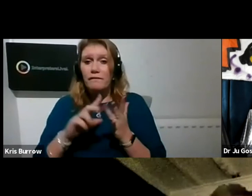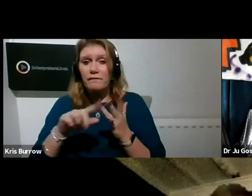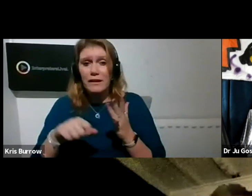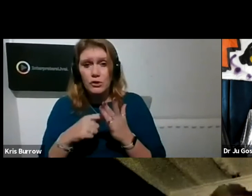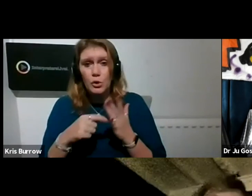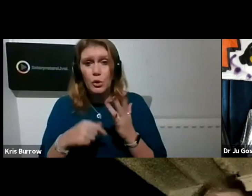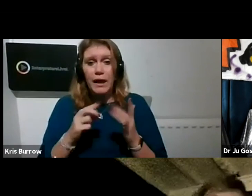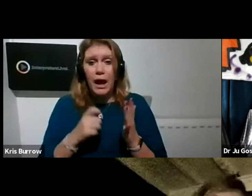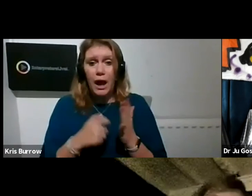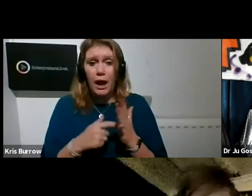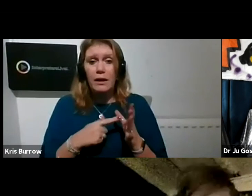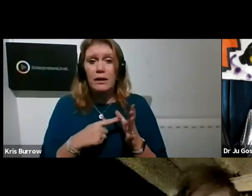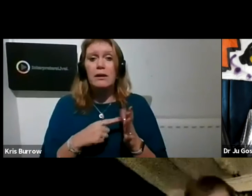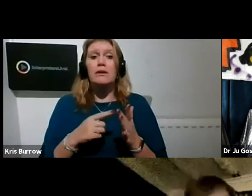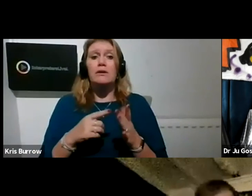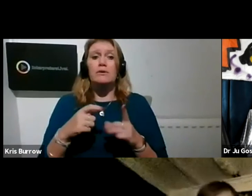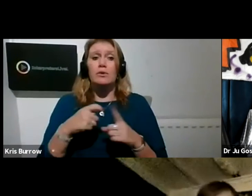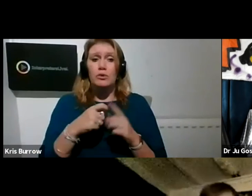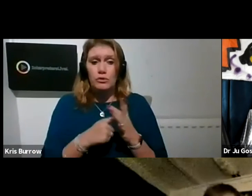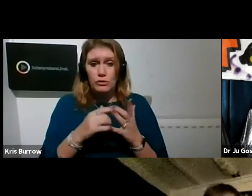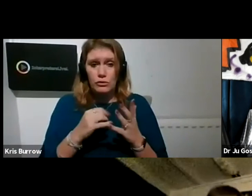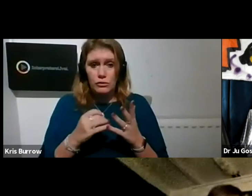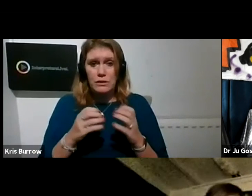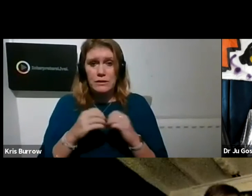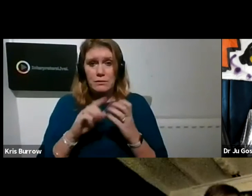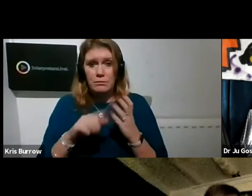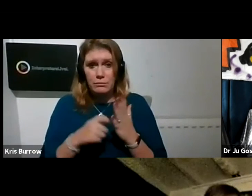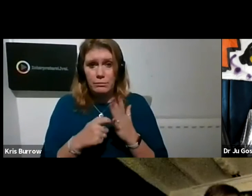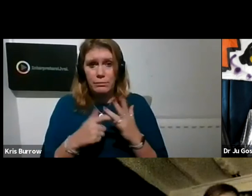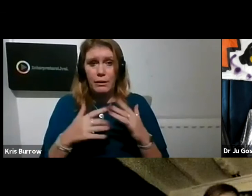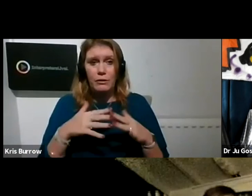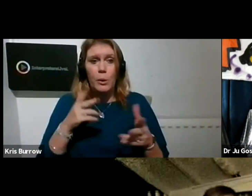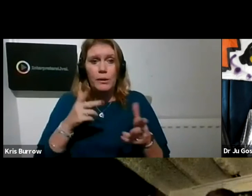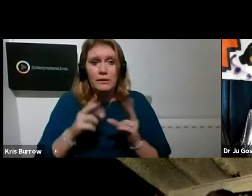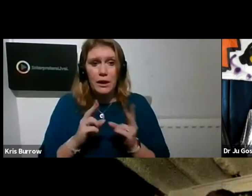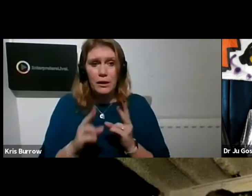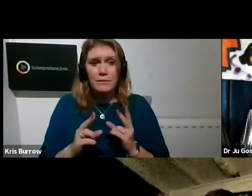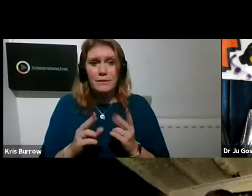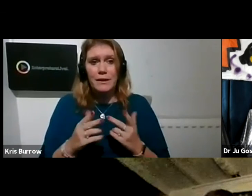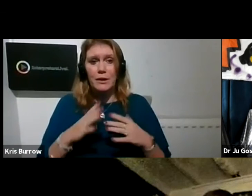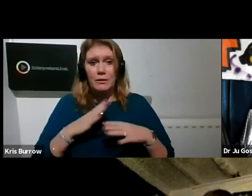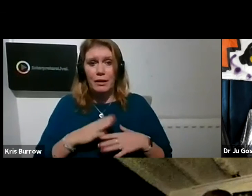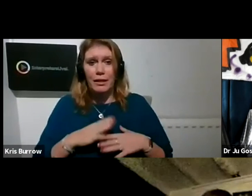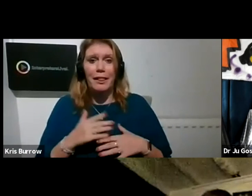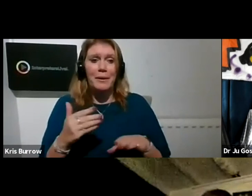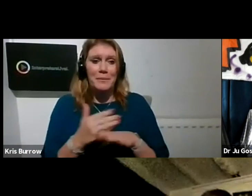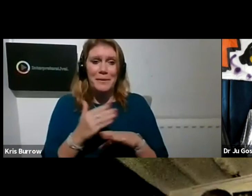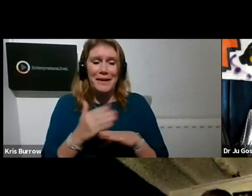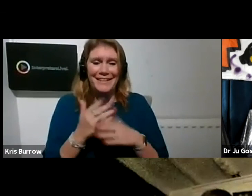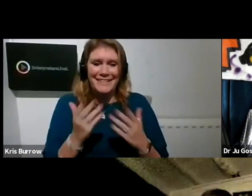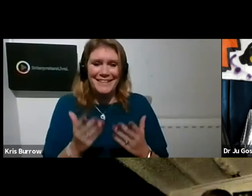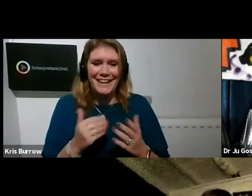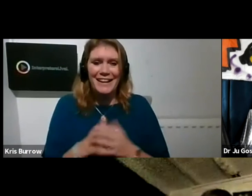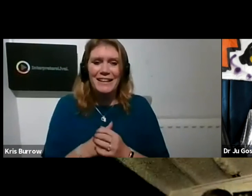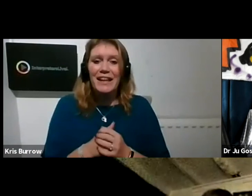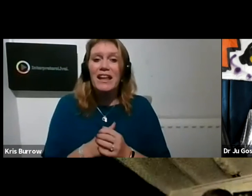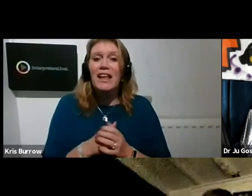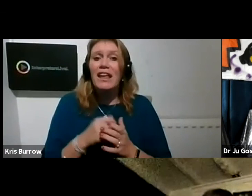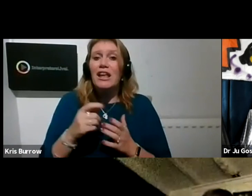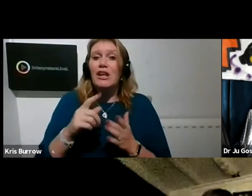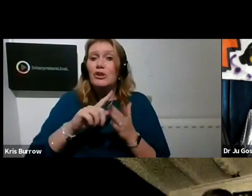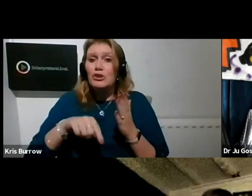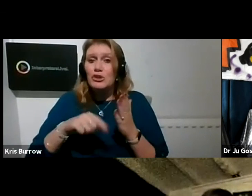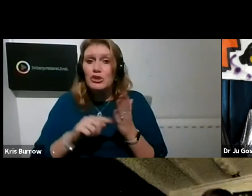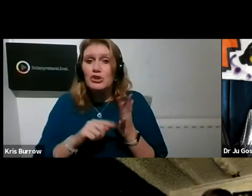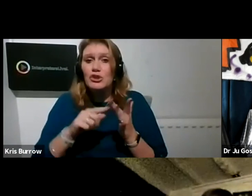to Chris Burrow from Burrow Interpreting, who's been absolutely tireless in her work tonight, to Julia